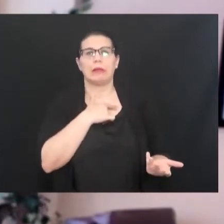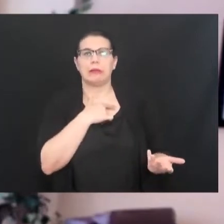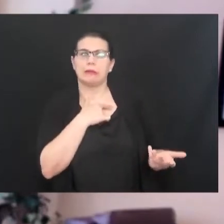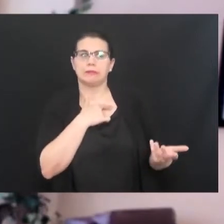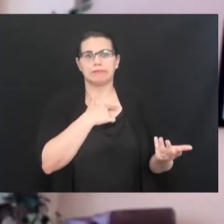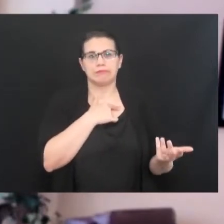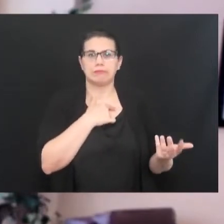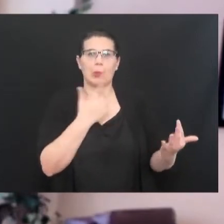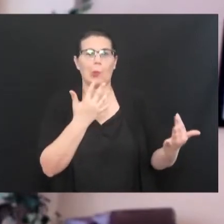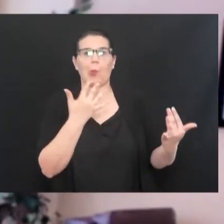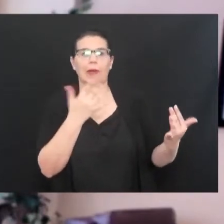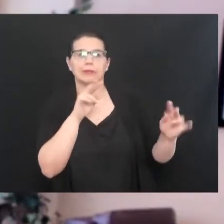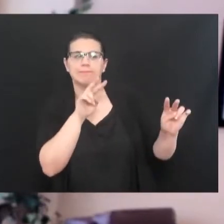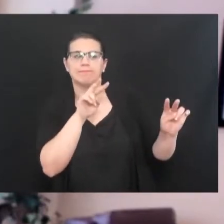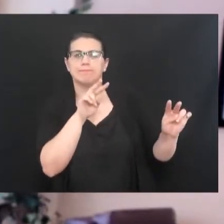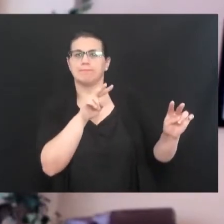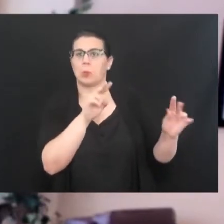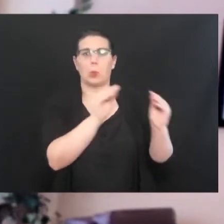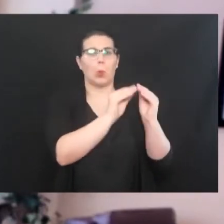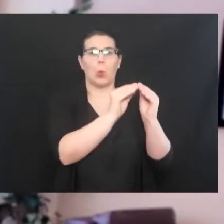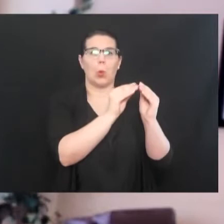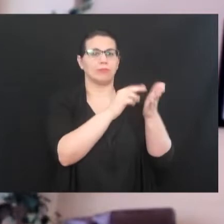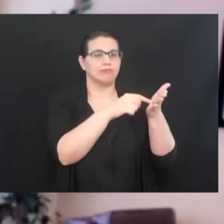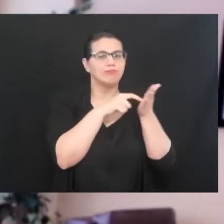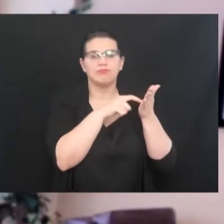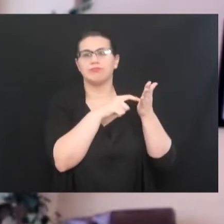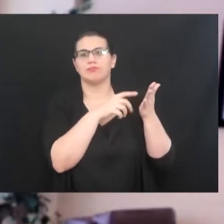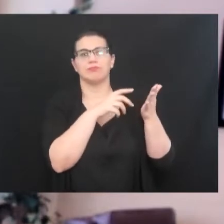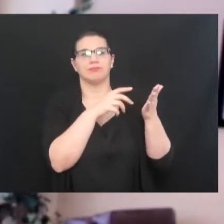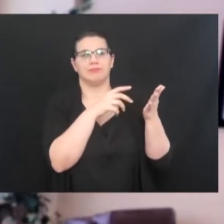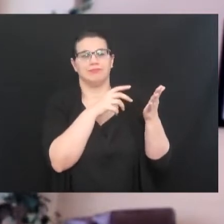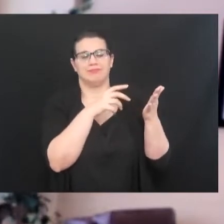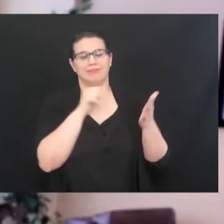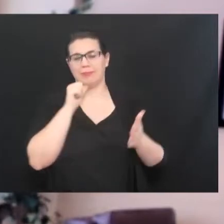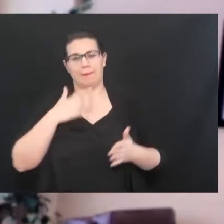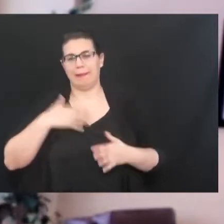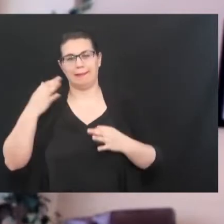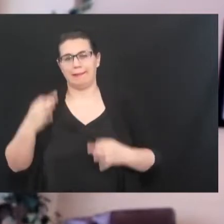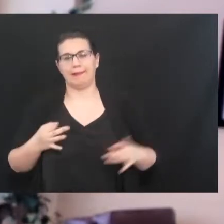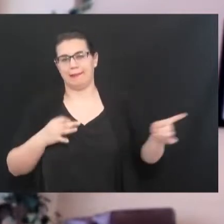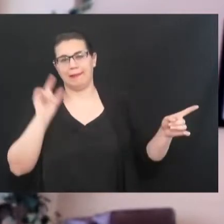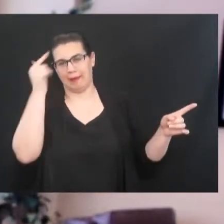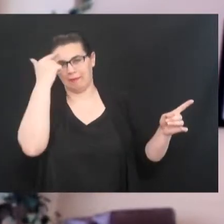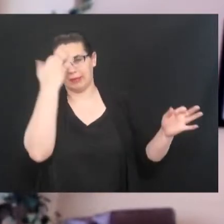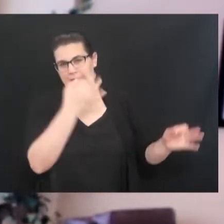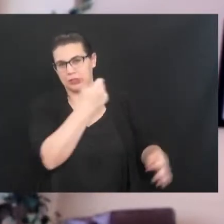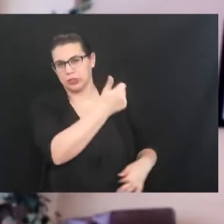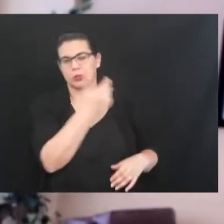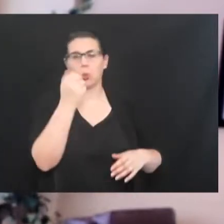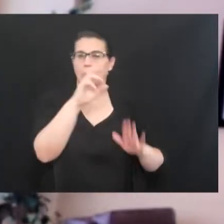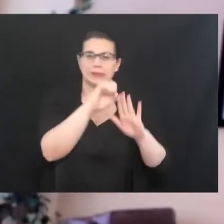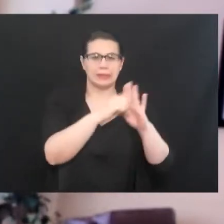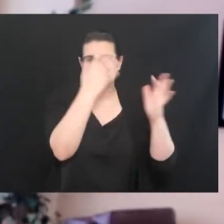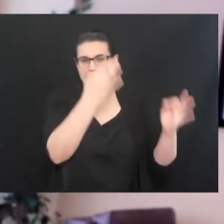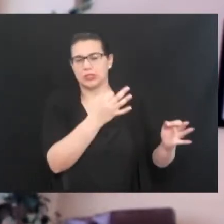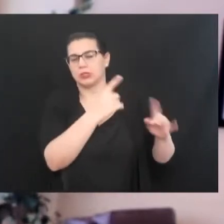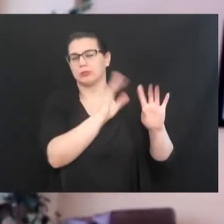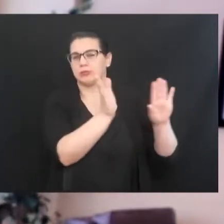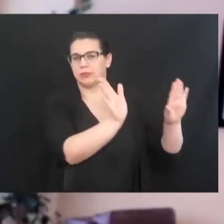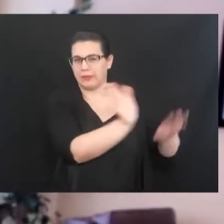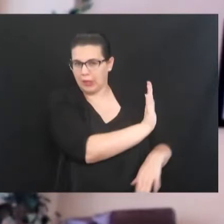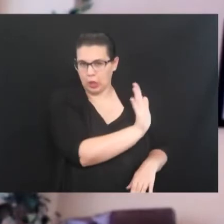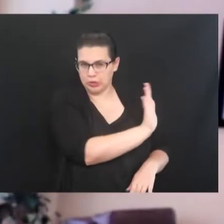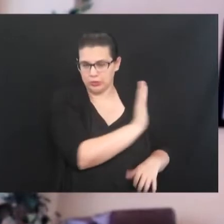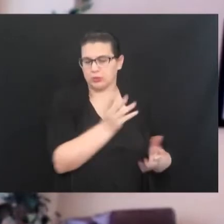come back, which that's really the governor's decision for the state, but it's really important that we take